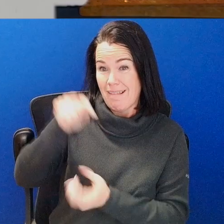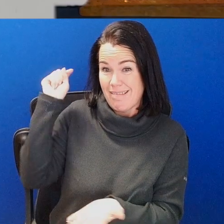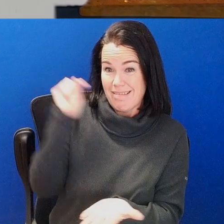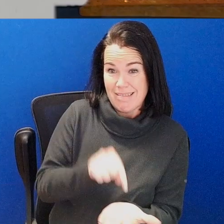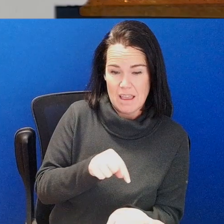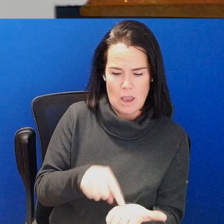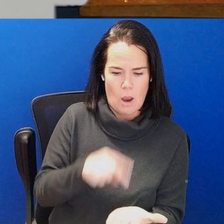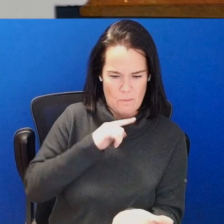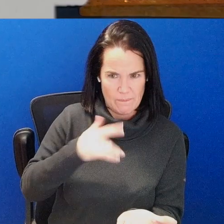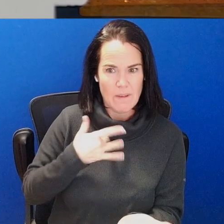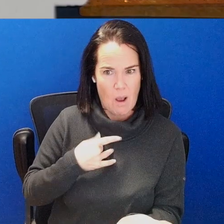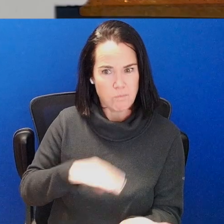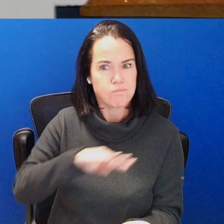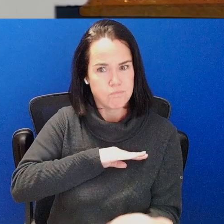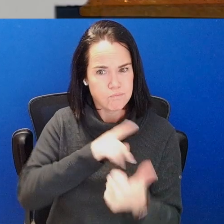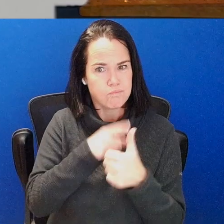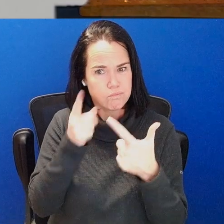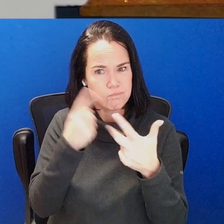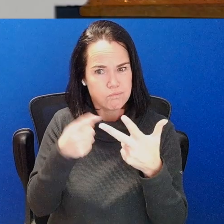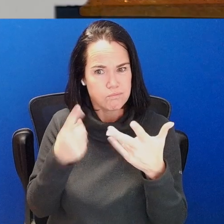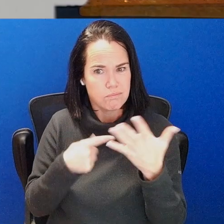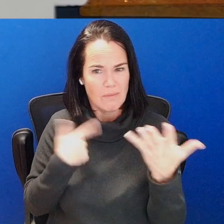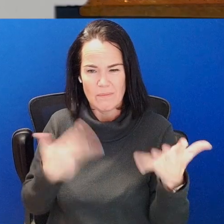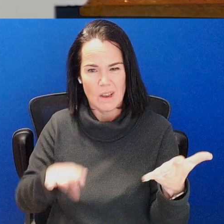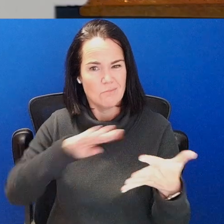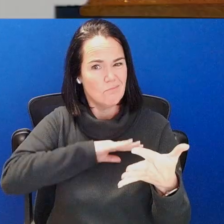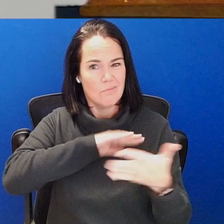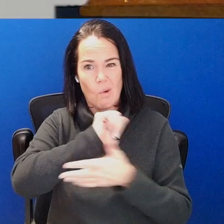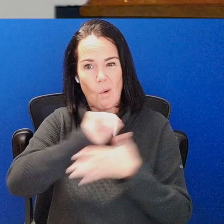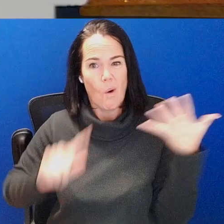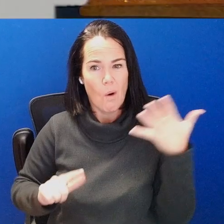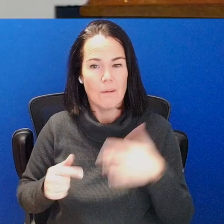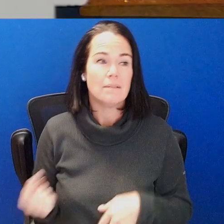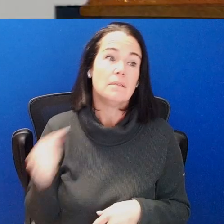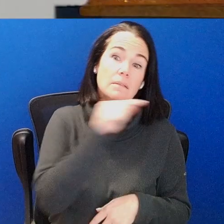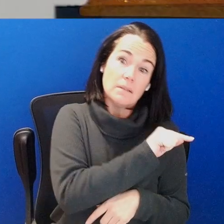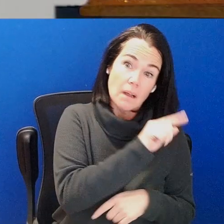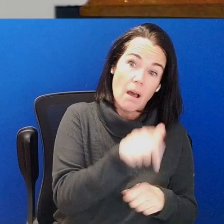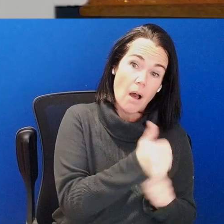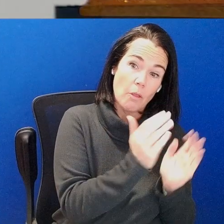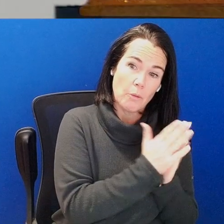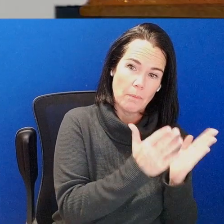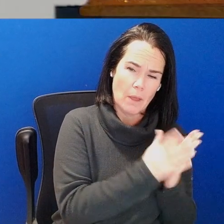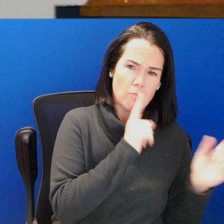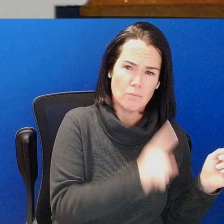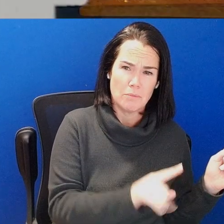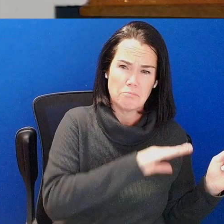of checked all my boxes, and so I have the other planner that checks